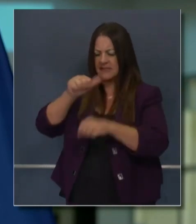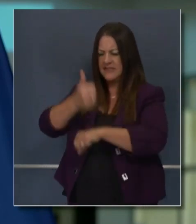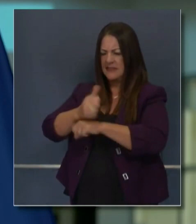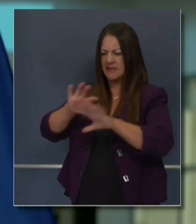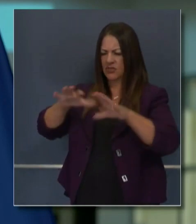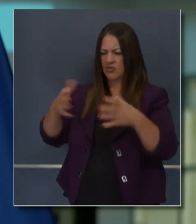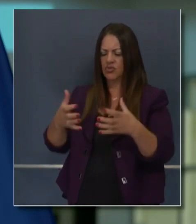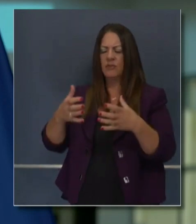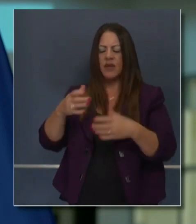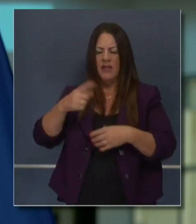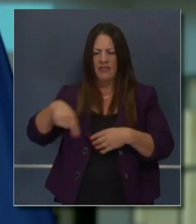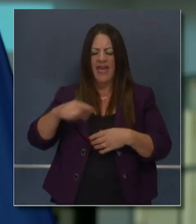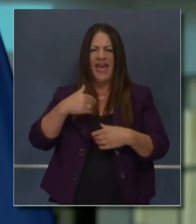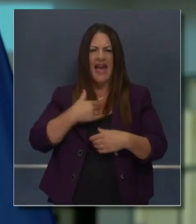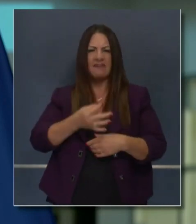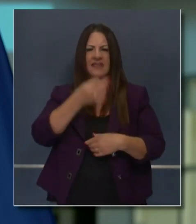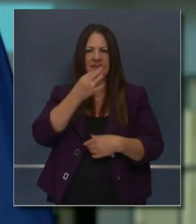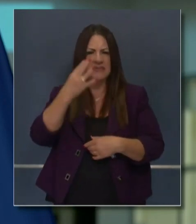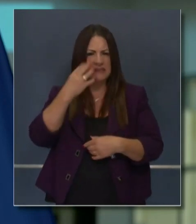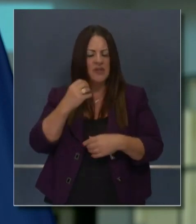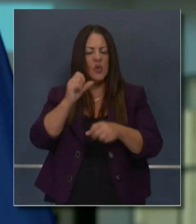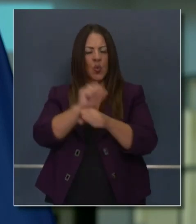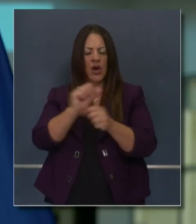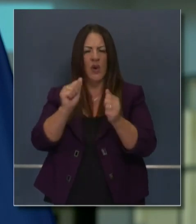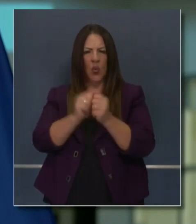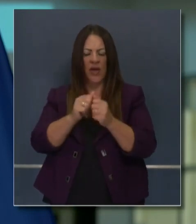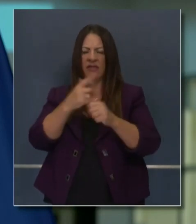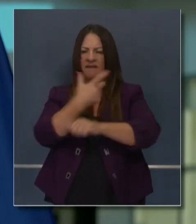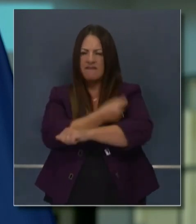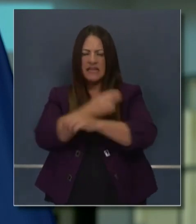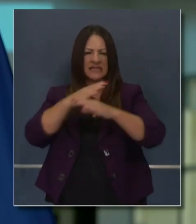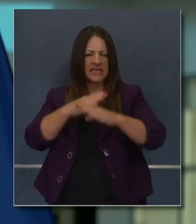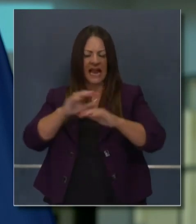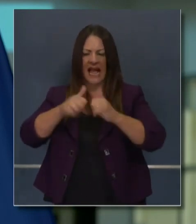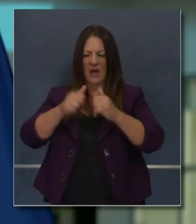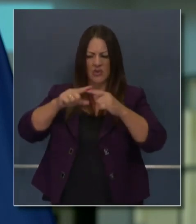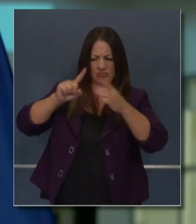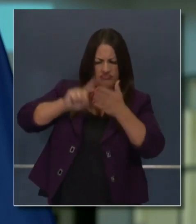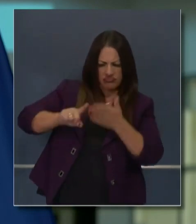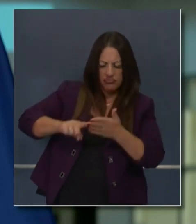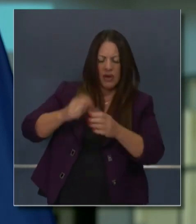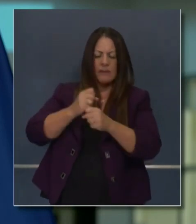new vaccines. There is no plan, and nor